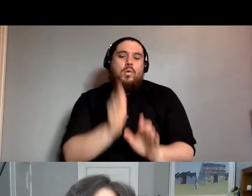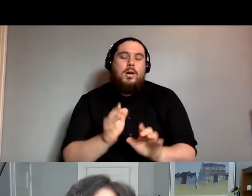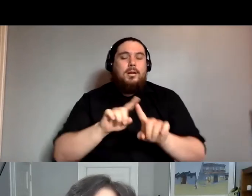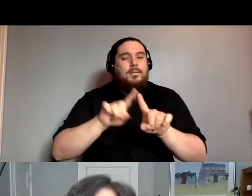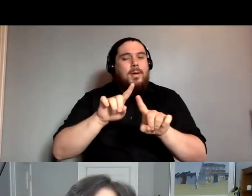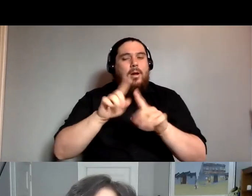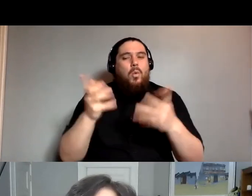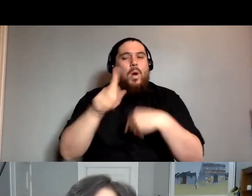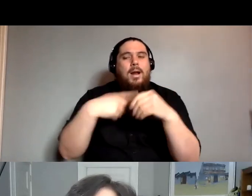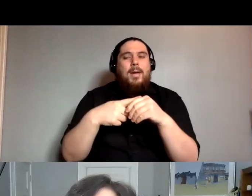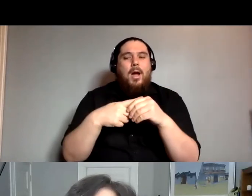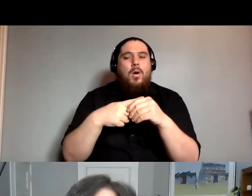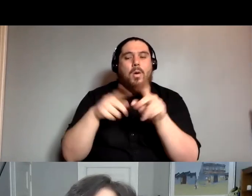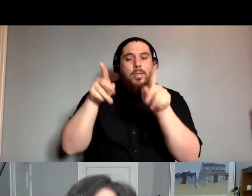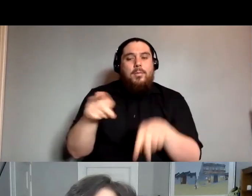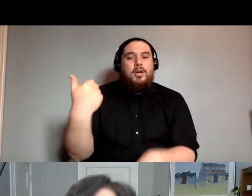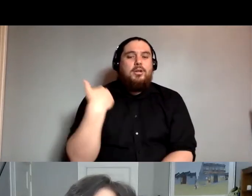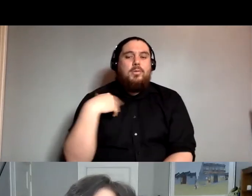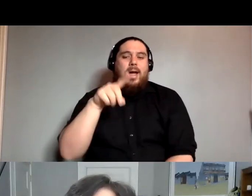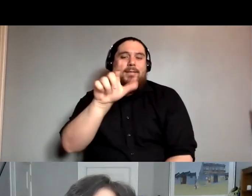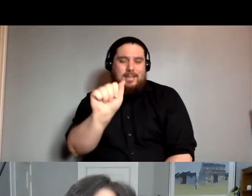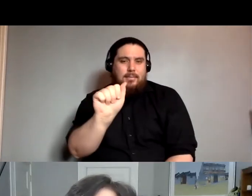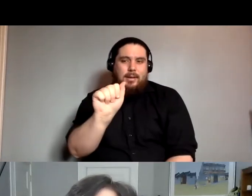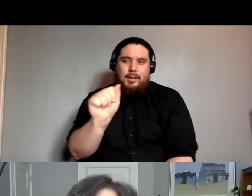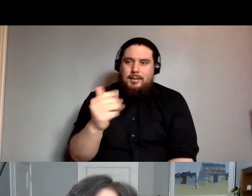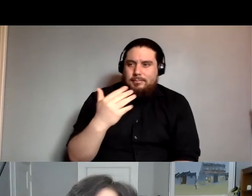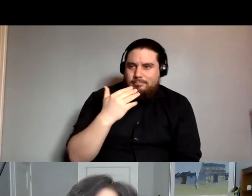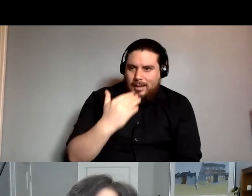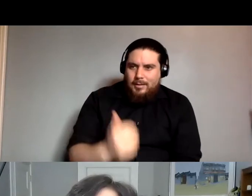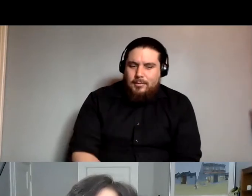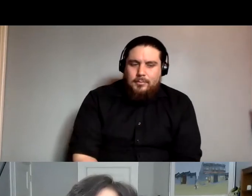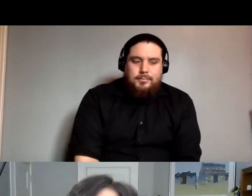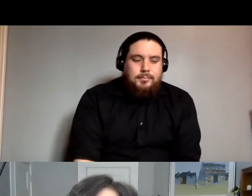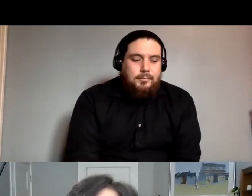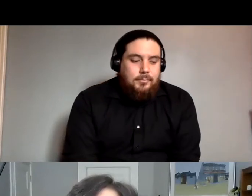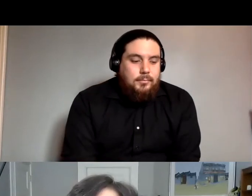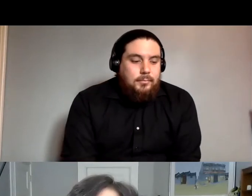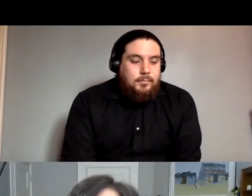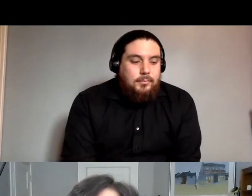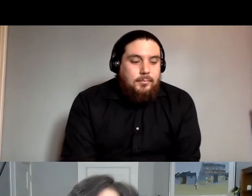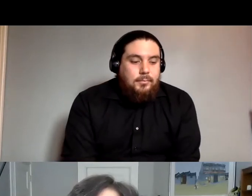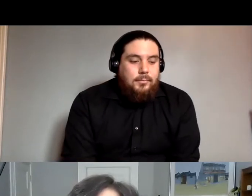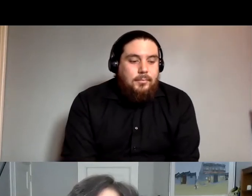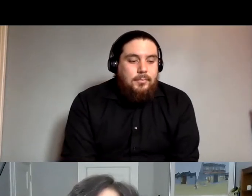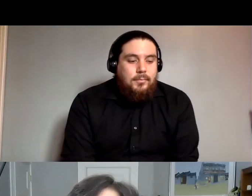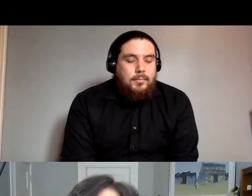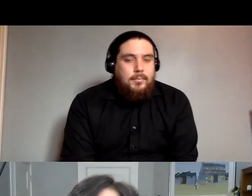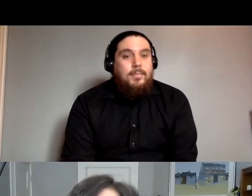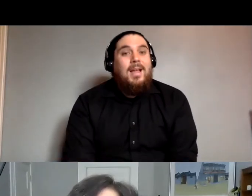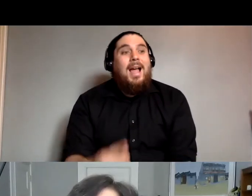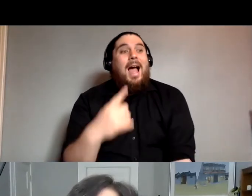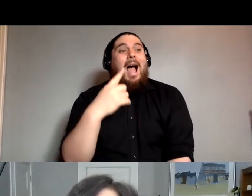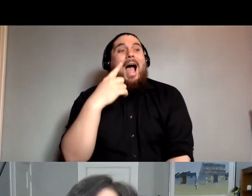as well from that perspective? And then I'm going to move to Francis. Thank you. So I think that there is definitely a double-edged sword